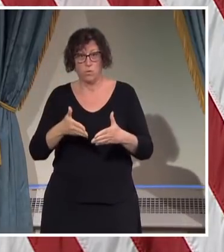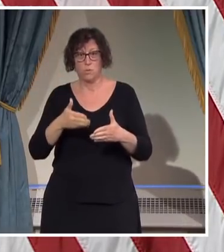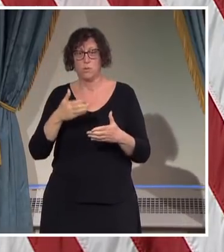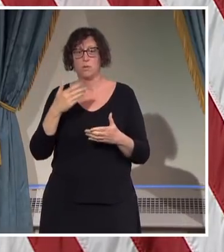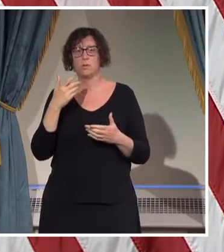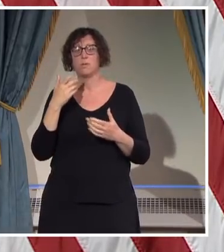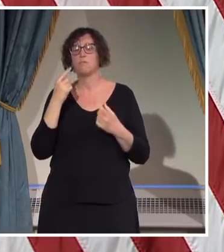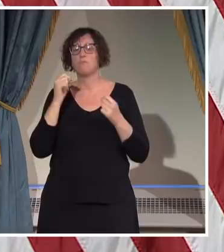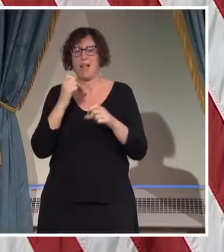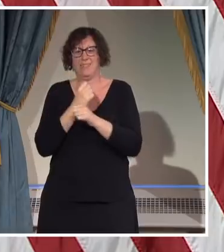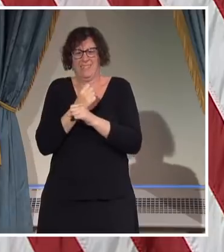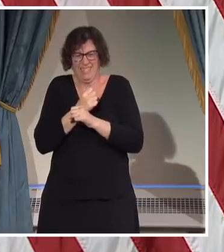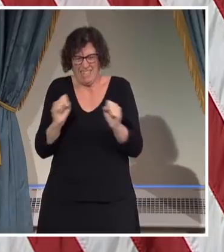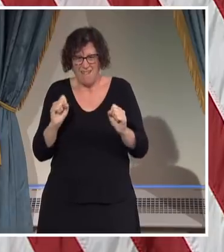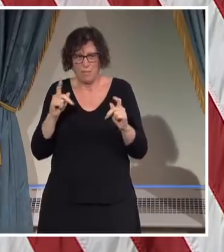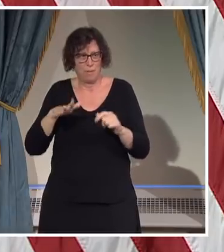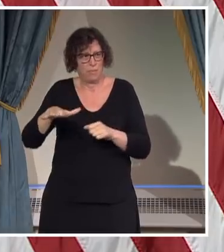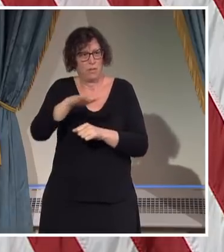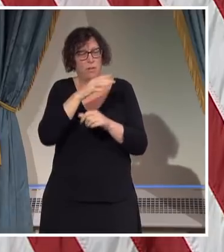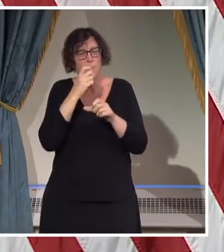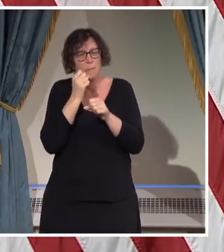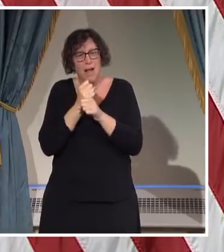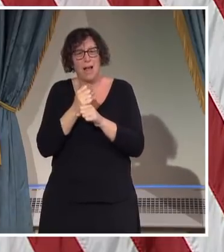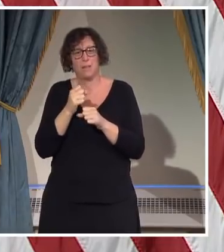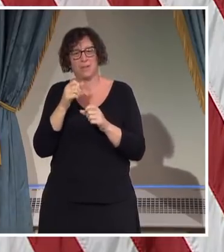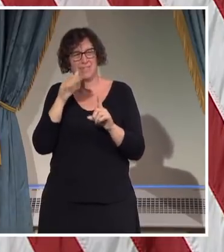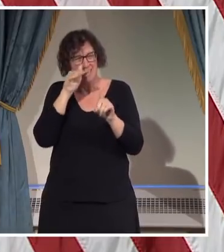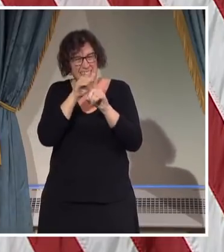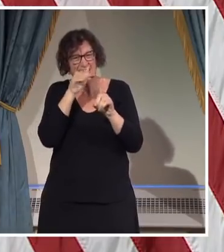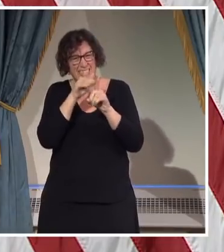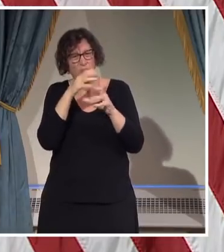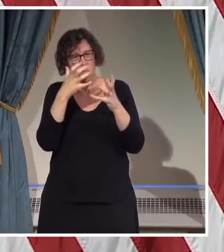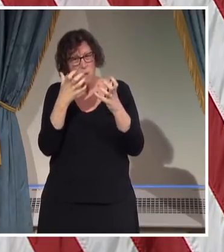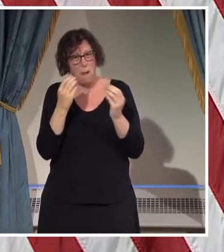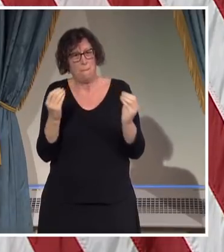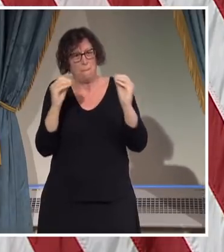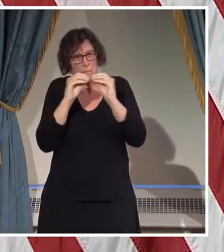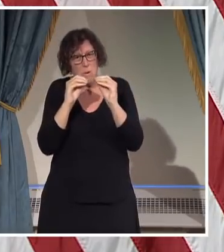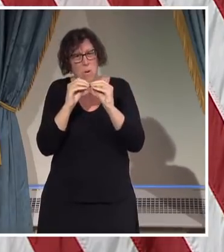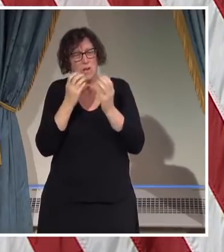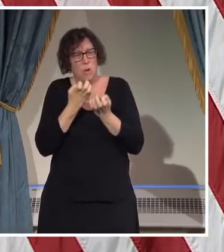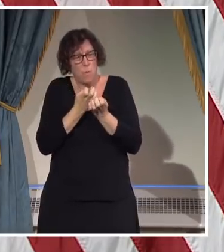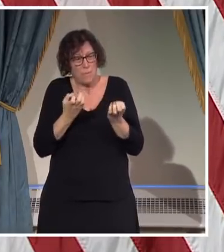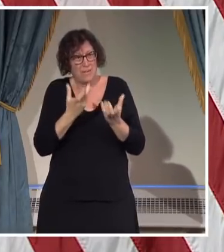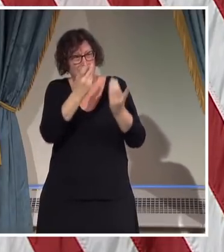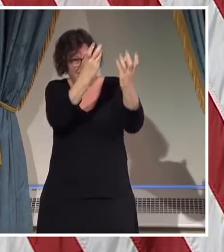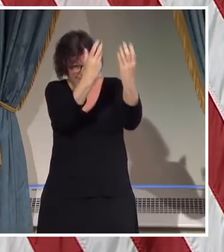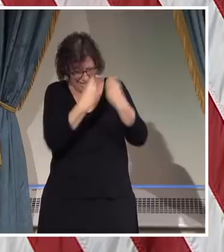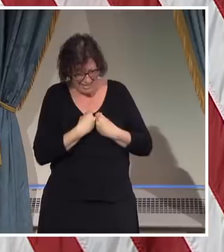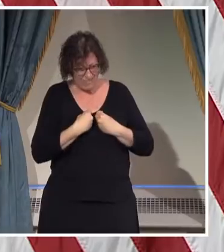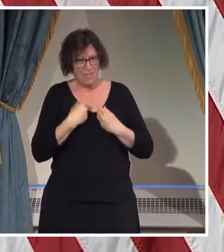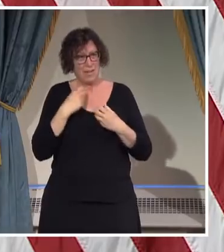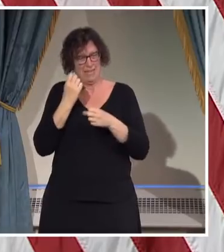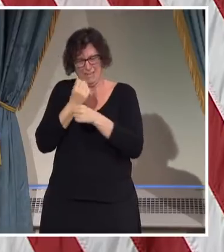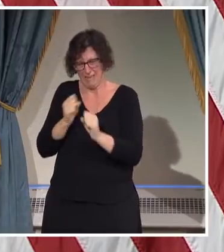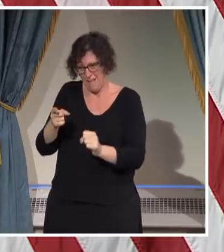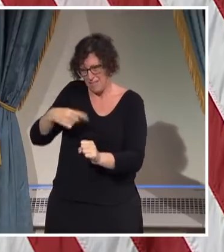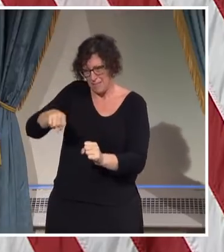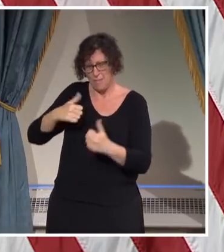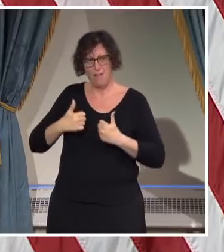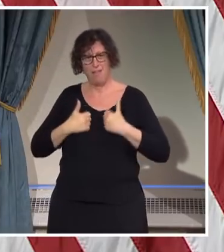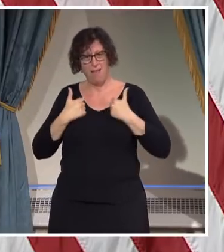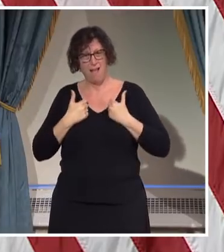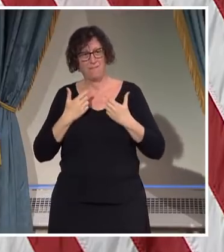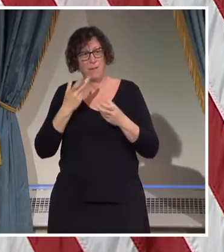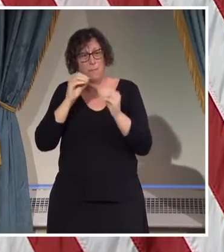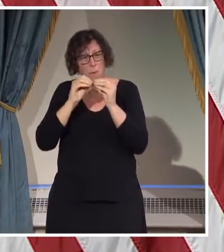supplies, more equipment to help us get personnel. All the efforts are being made to create more beds. That's to make sure that no one dies who could have